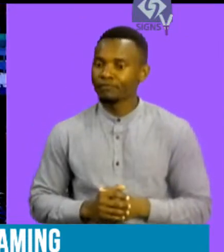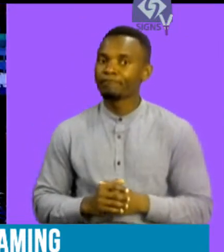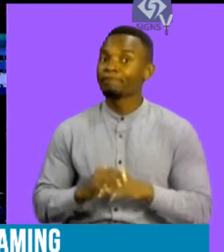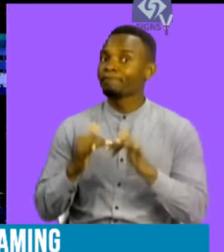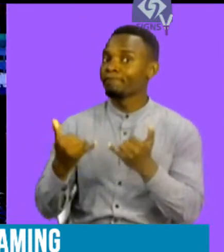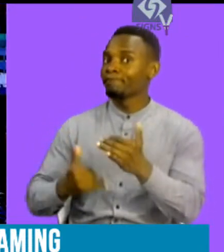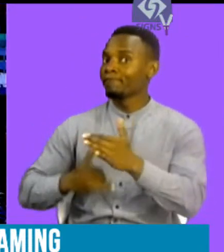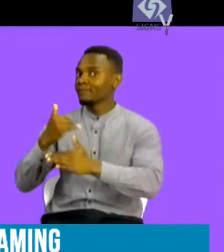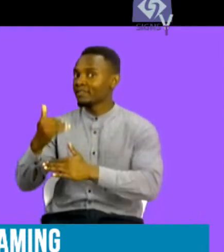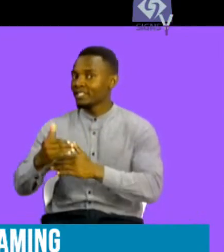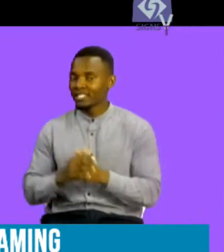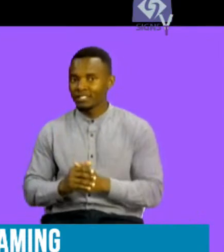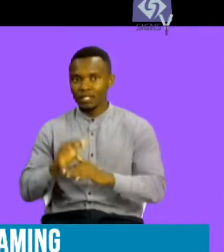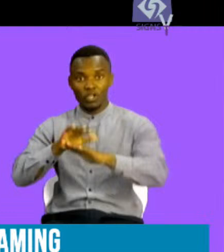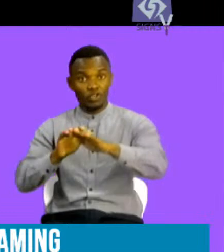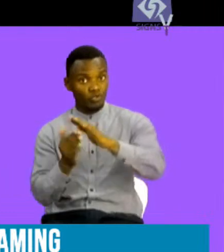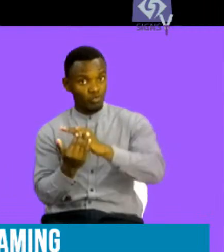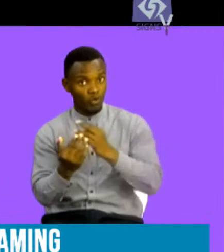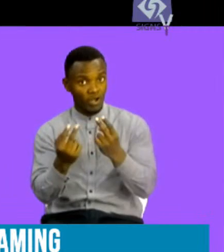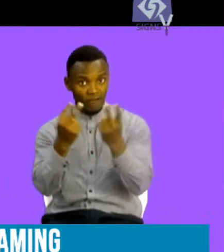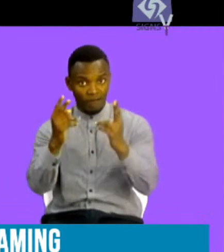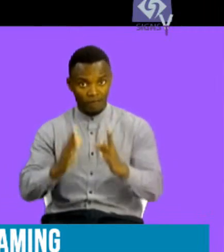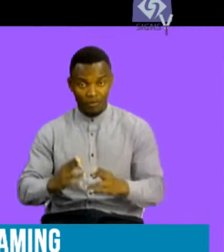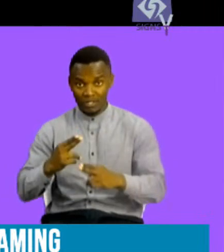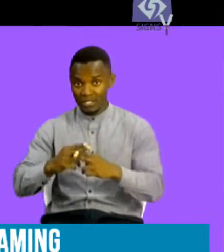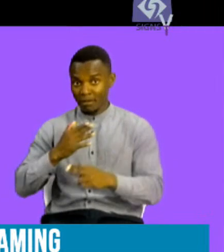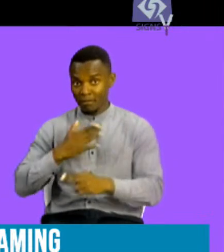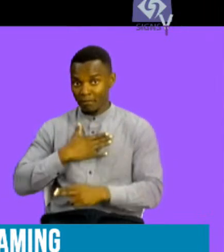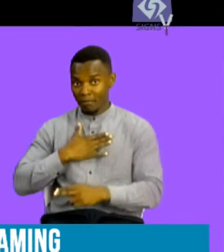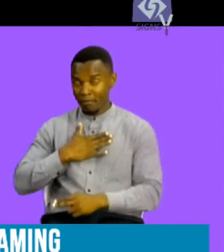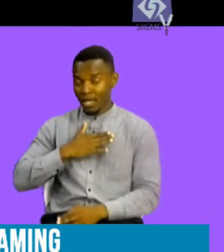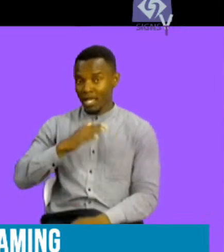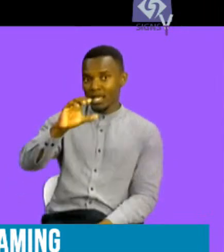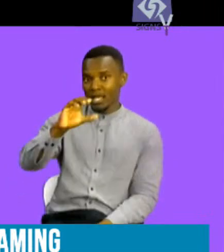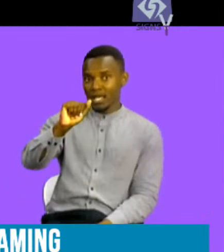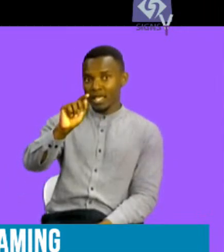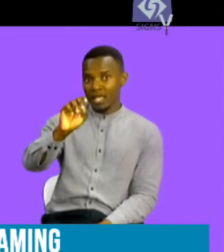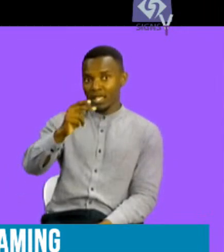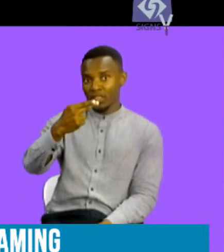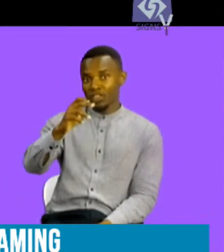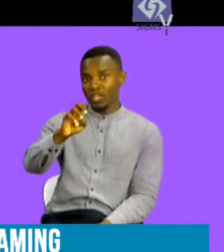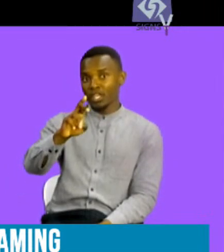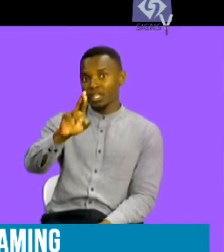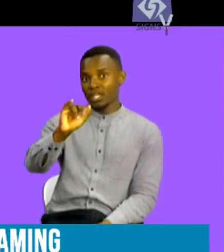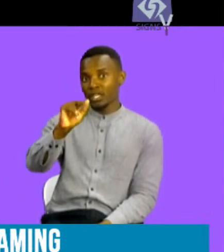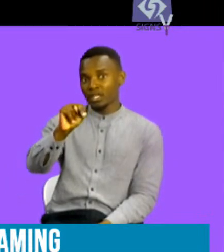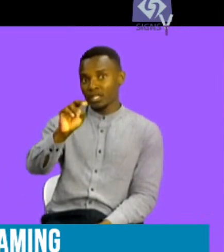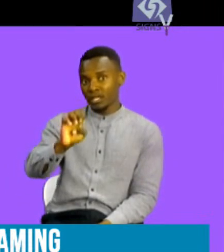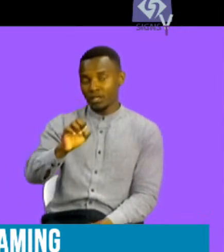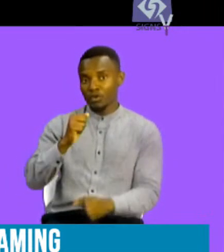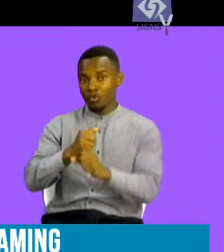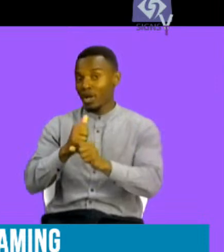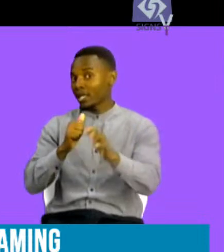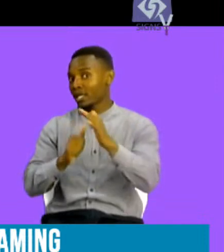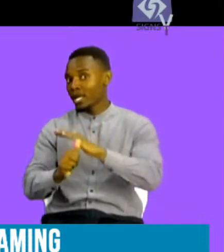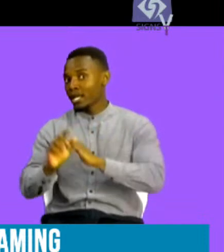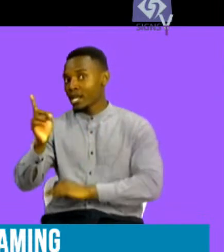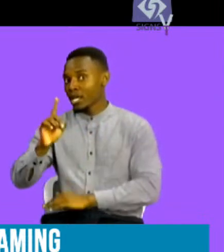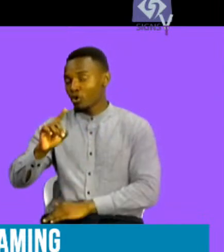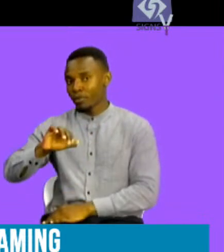left. Morning, viewers. I'm Catherine Wangechi Mwangi, working under the Nairobi City